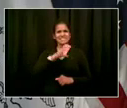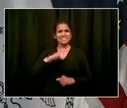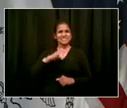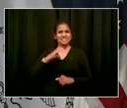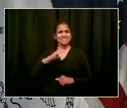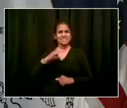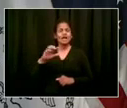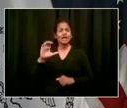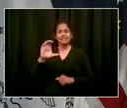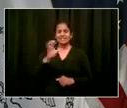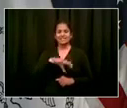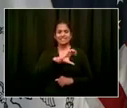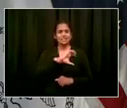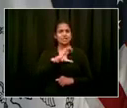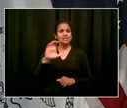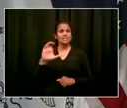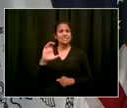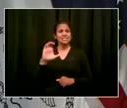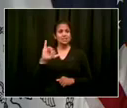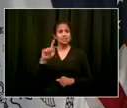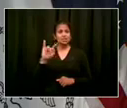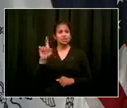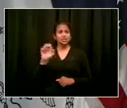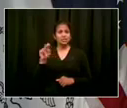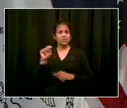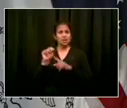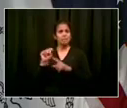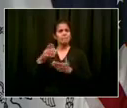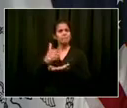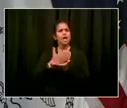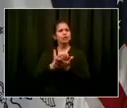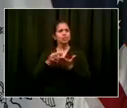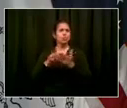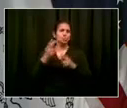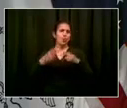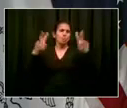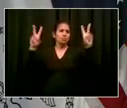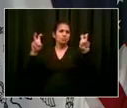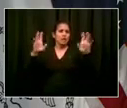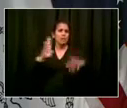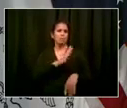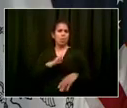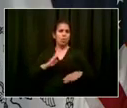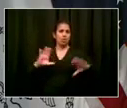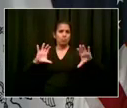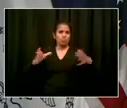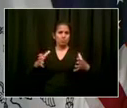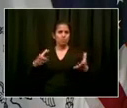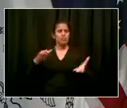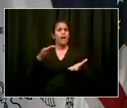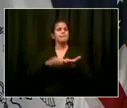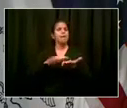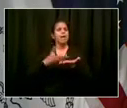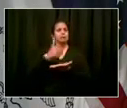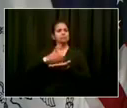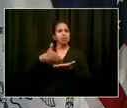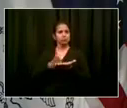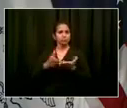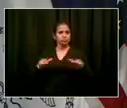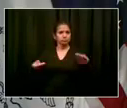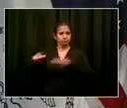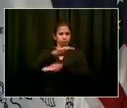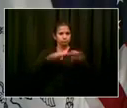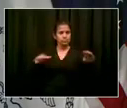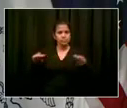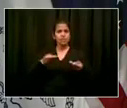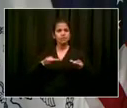what's more austere than cutting the grass in parks, or cutting the police department, or the